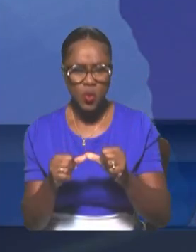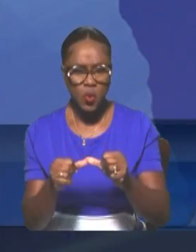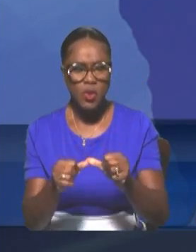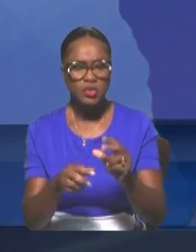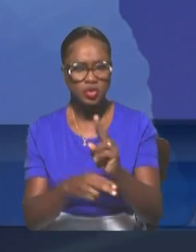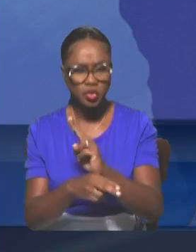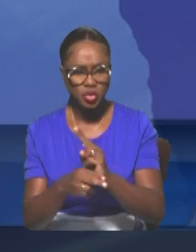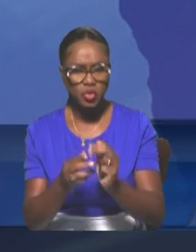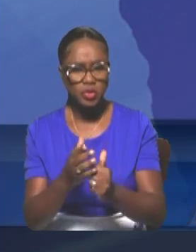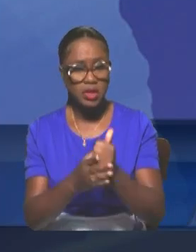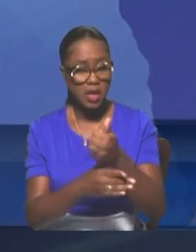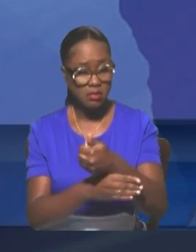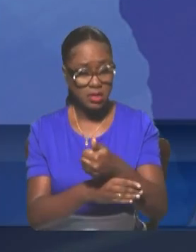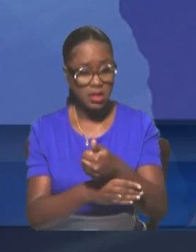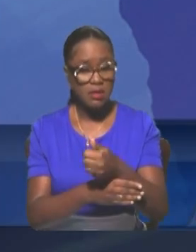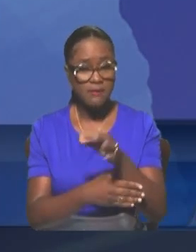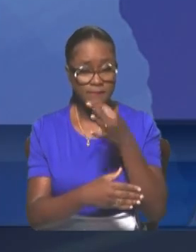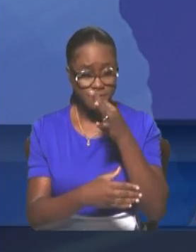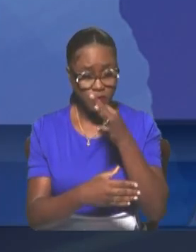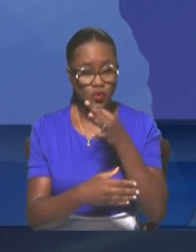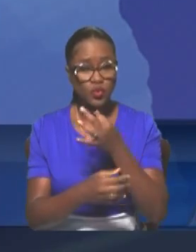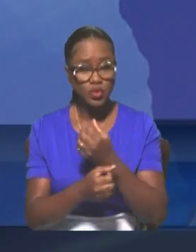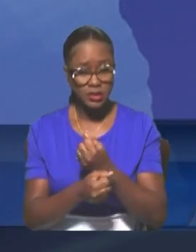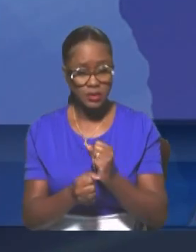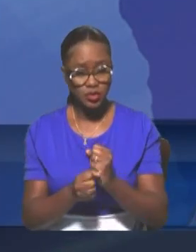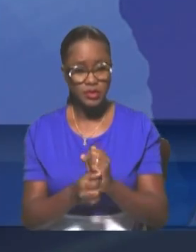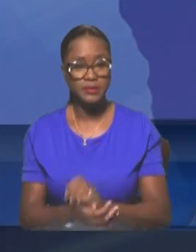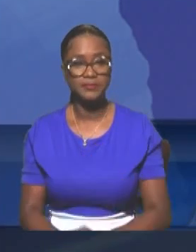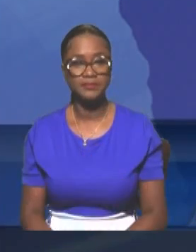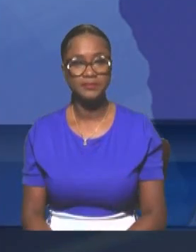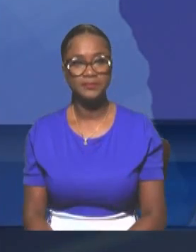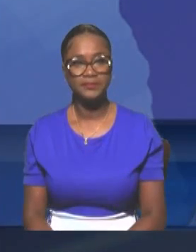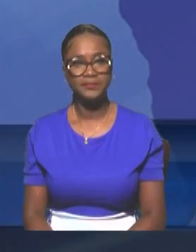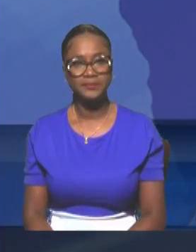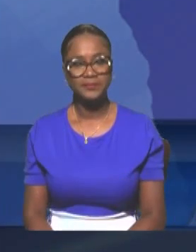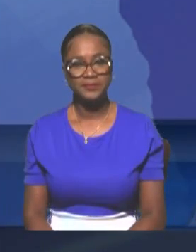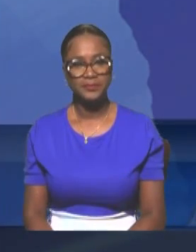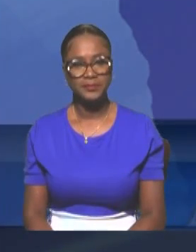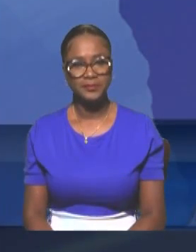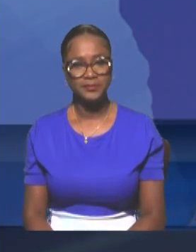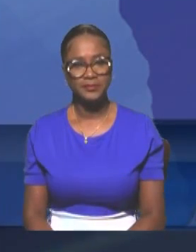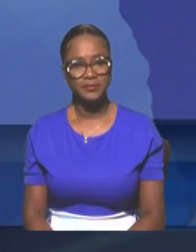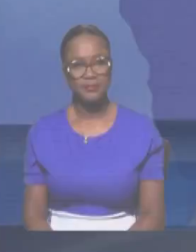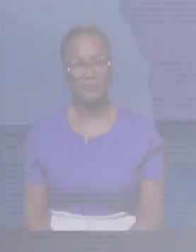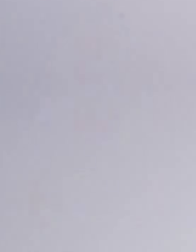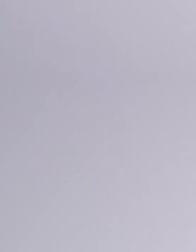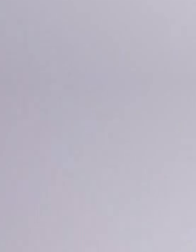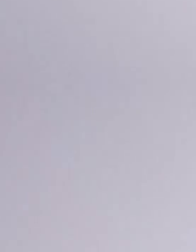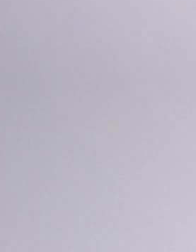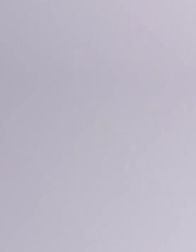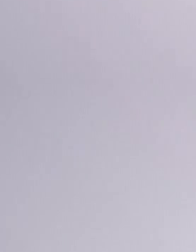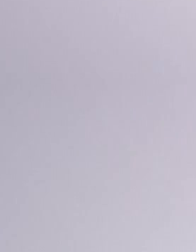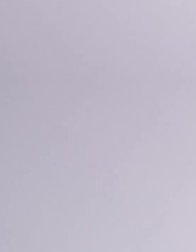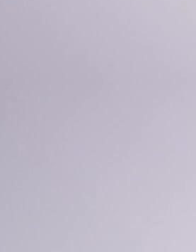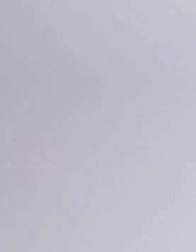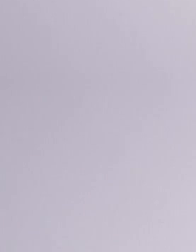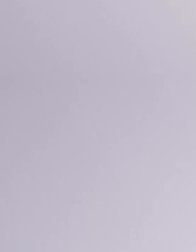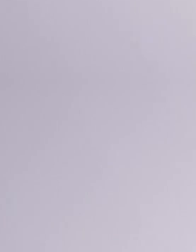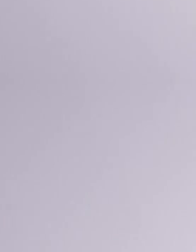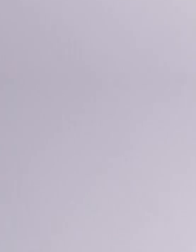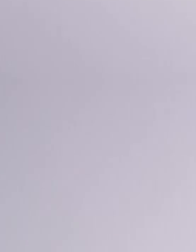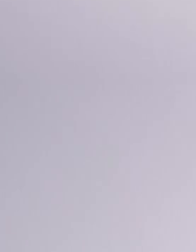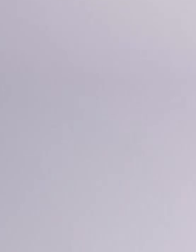of agriculture and food security. We've got more in this evening's installment of Keeping It Green. Rediscover